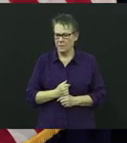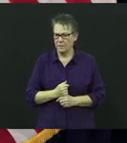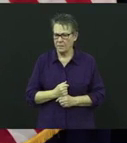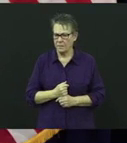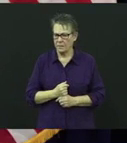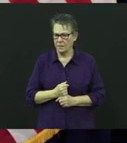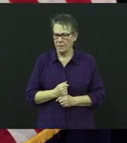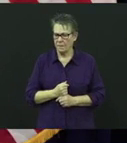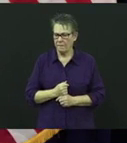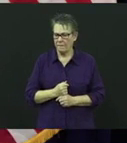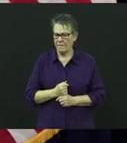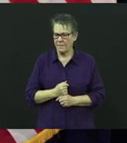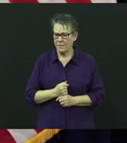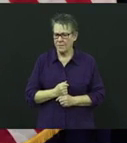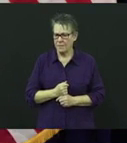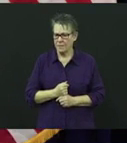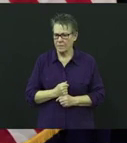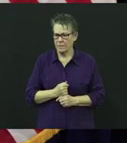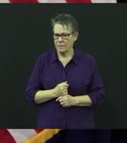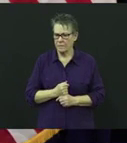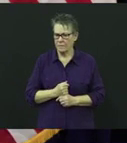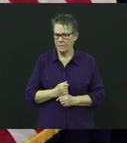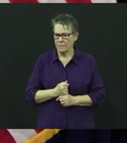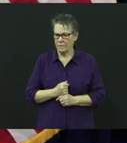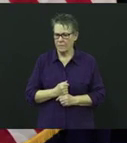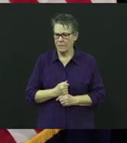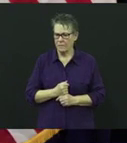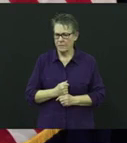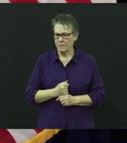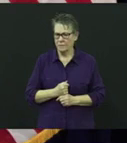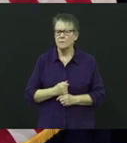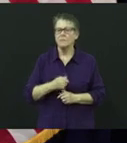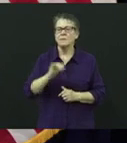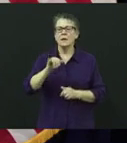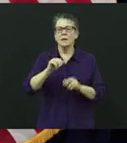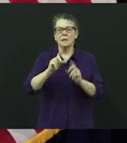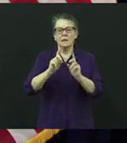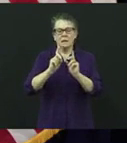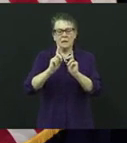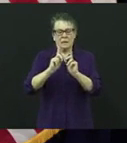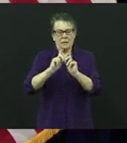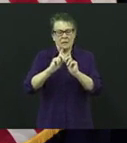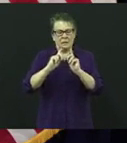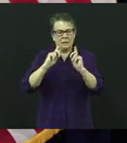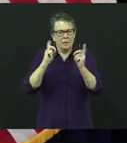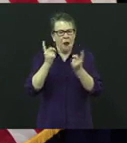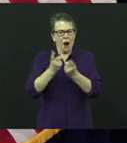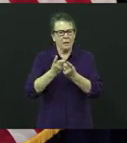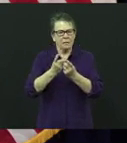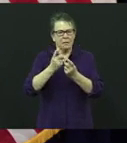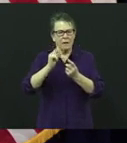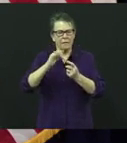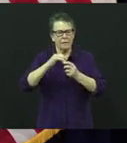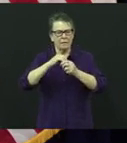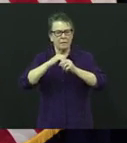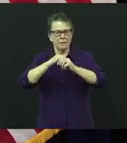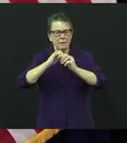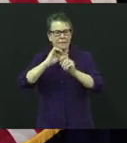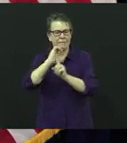The Departments of Environmental Protection and Community Affairs, along with the Board of Public Utilities, sent a letter to